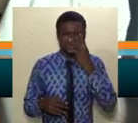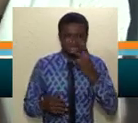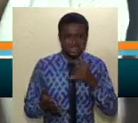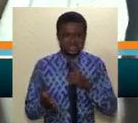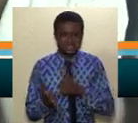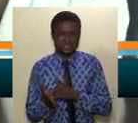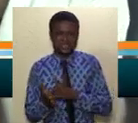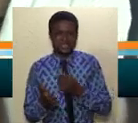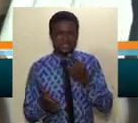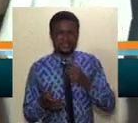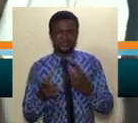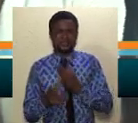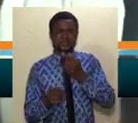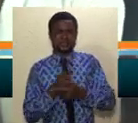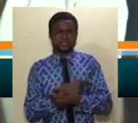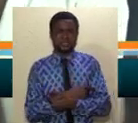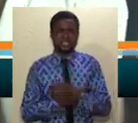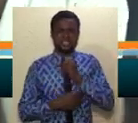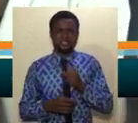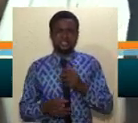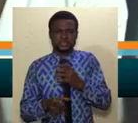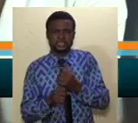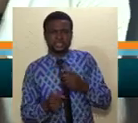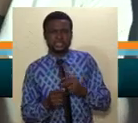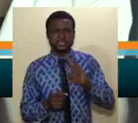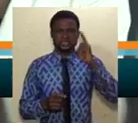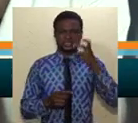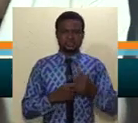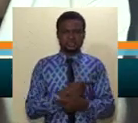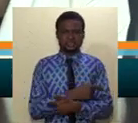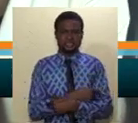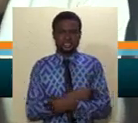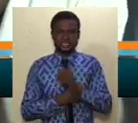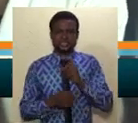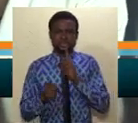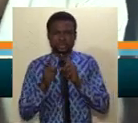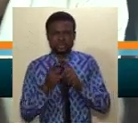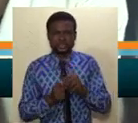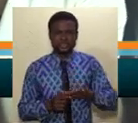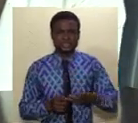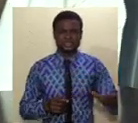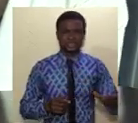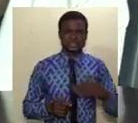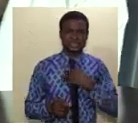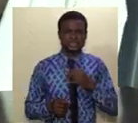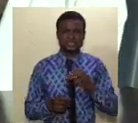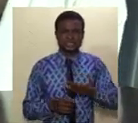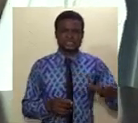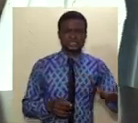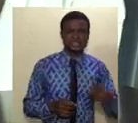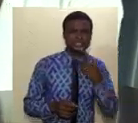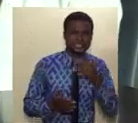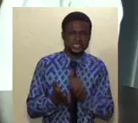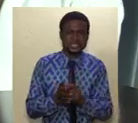So she noticed it the first day, she took a note, moved on. She noticed it the second day. She approached the child, what's going on? And the child